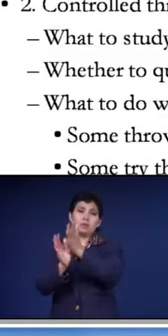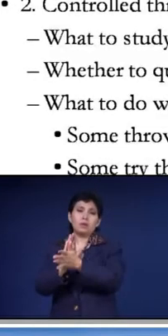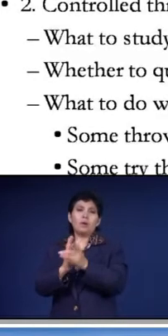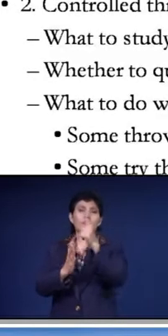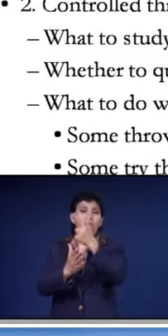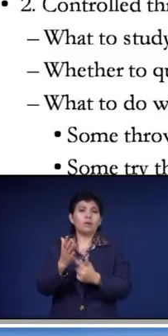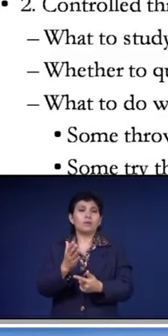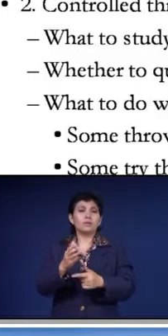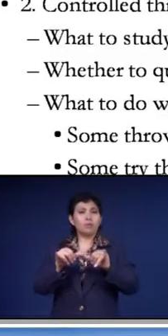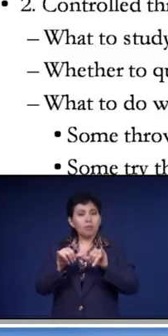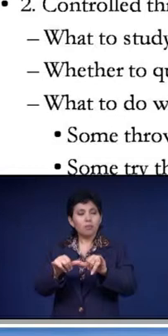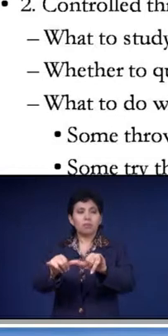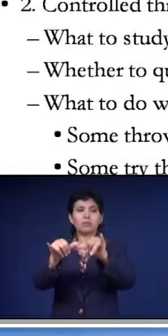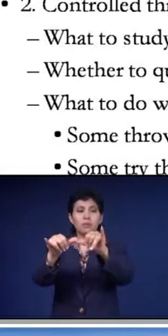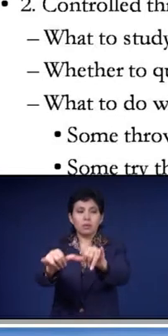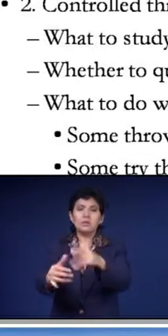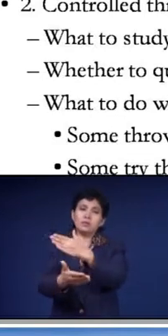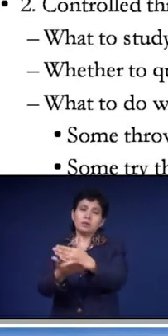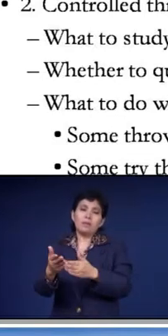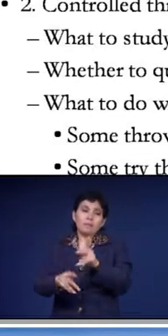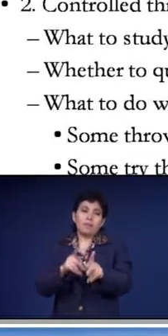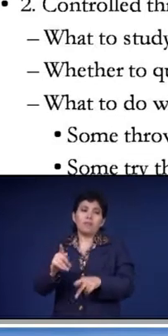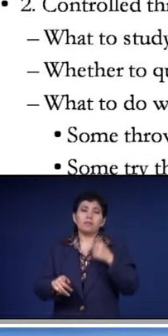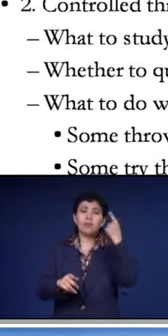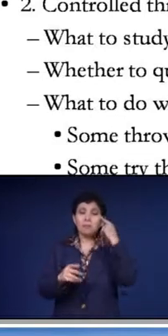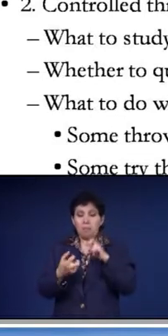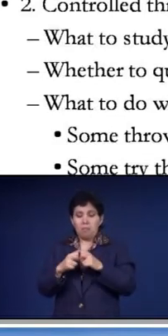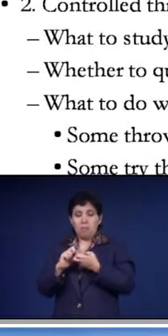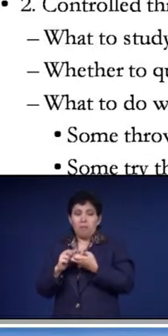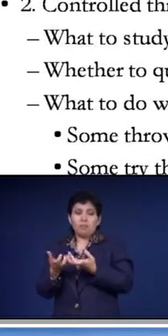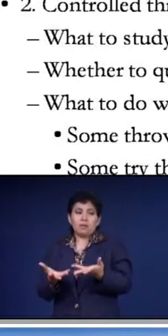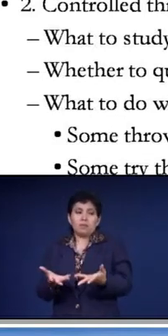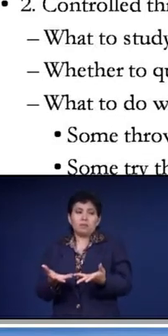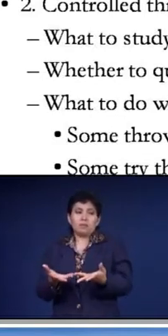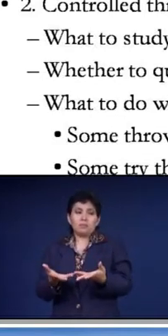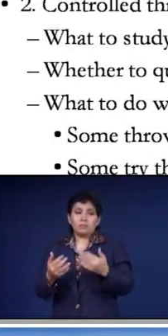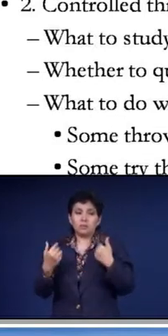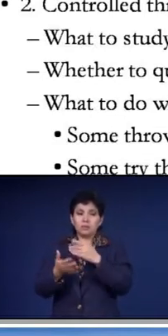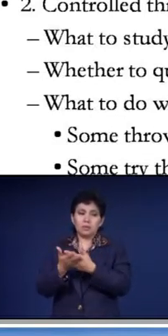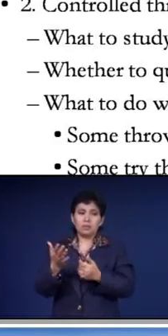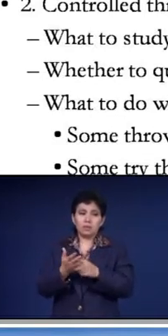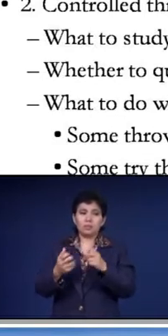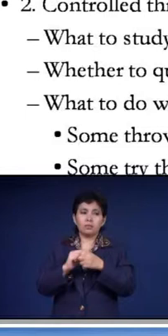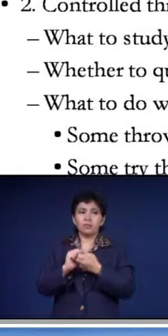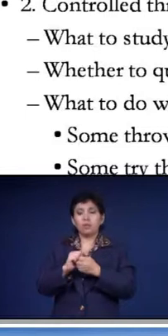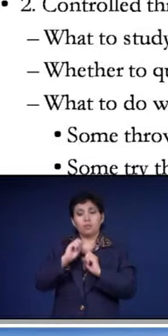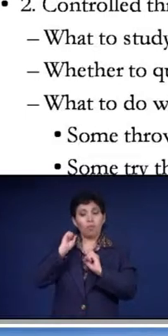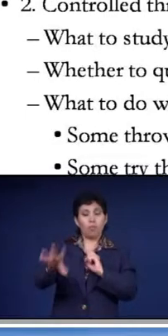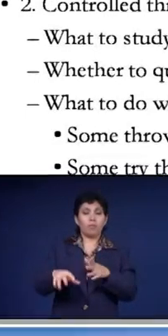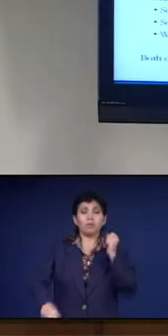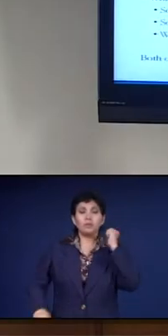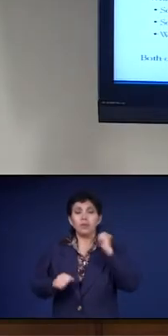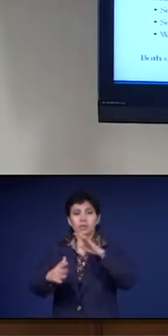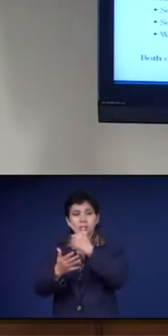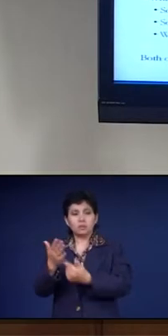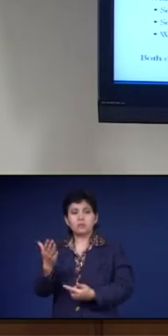with ongoing marital problems. Some people, they face marital problem. Some people throw in the towel, not really throw in the towel,